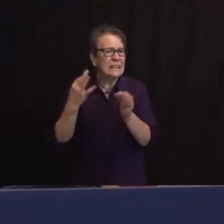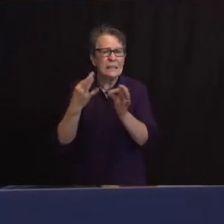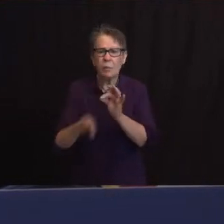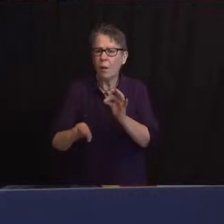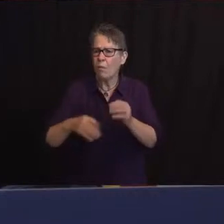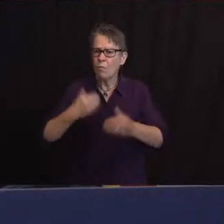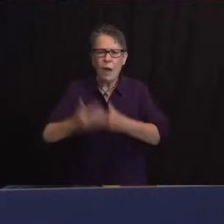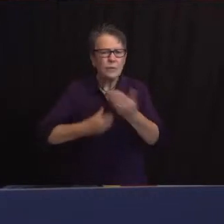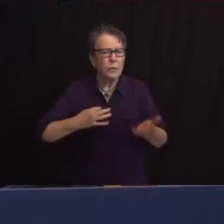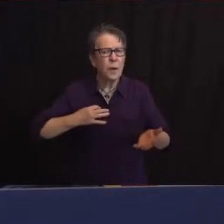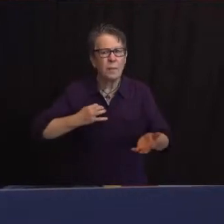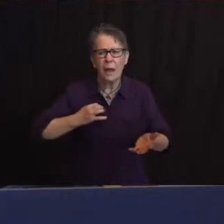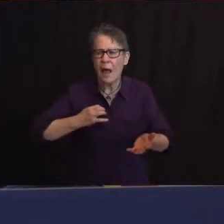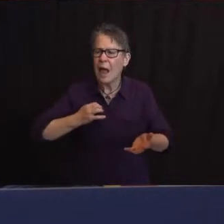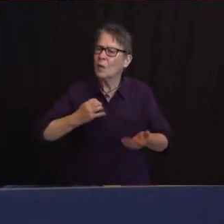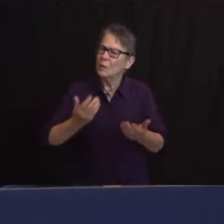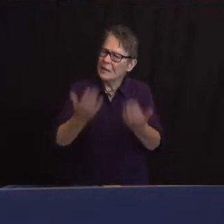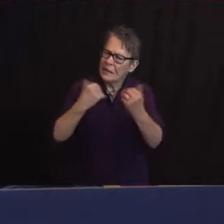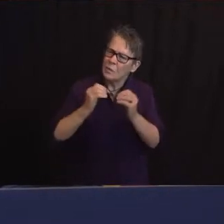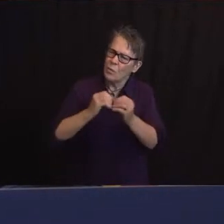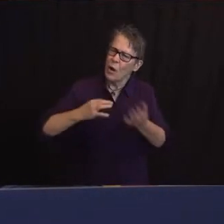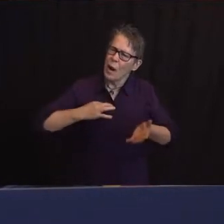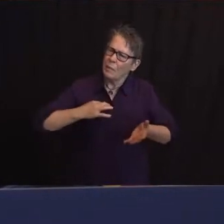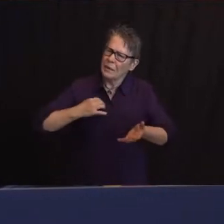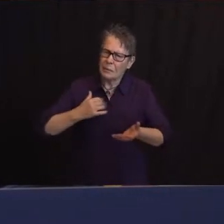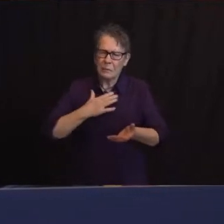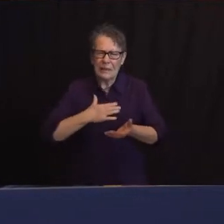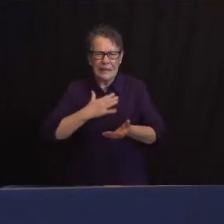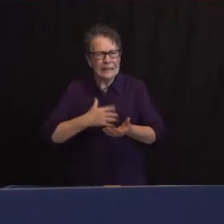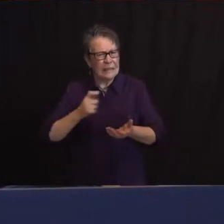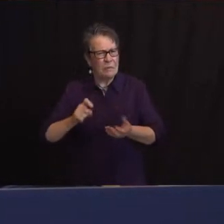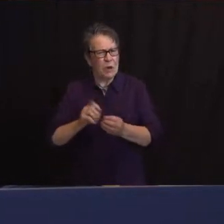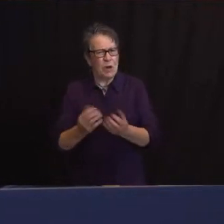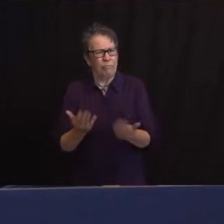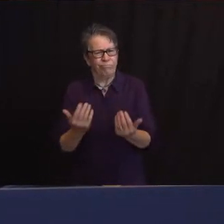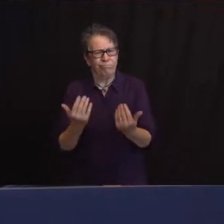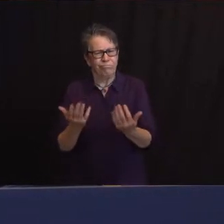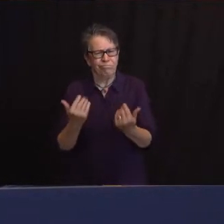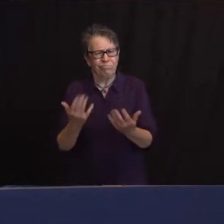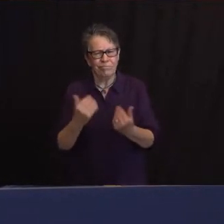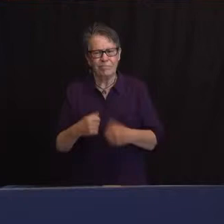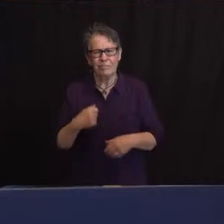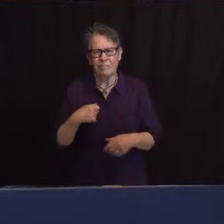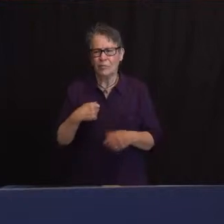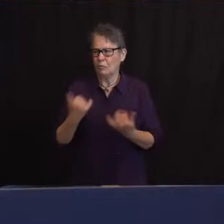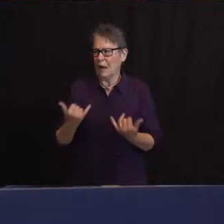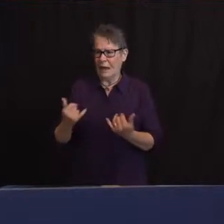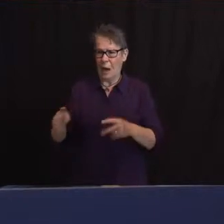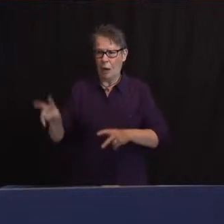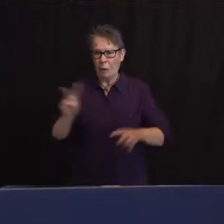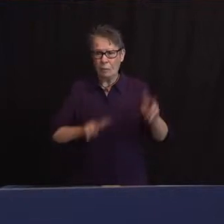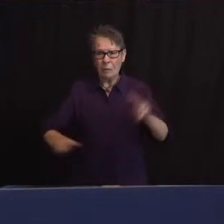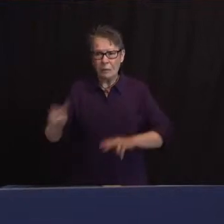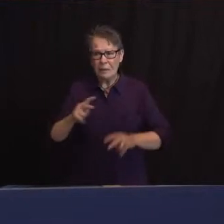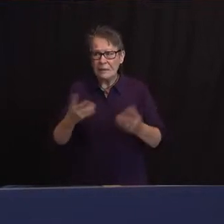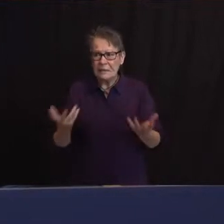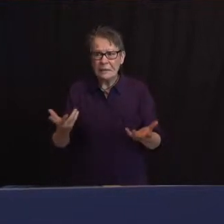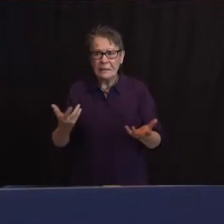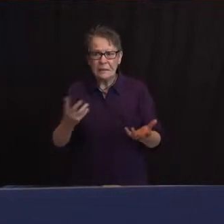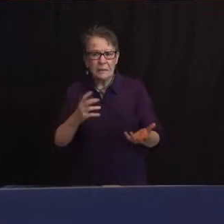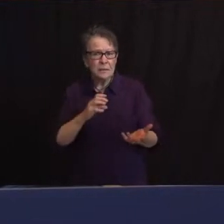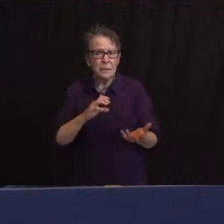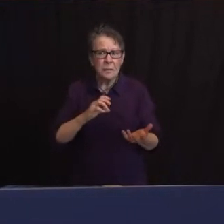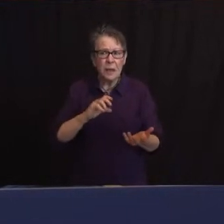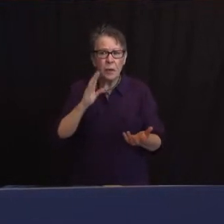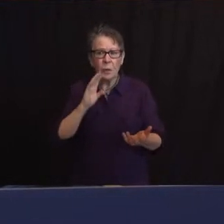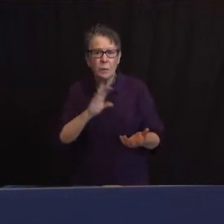and I think that the young men and women, when they look around the country and they see things that are going on and question it, I think it's time for